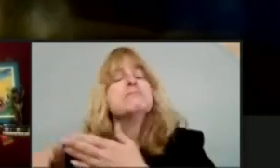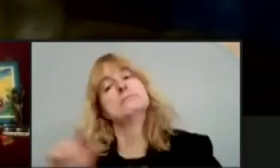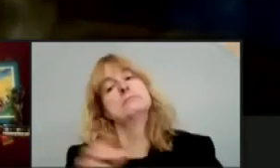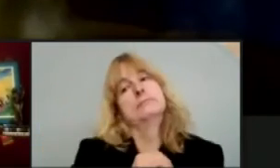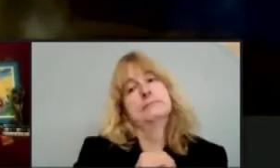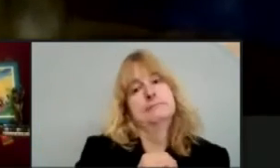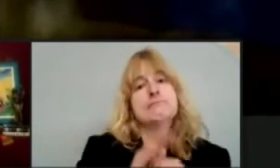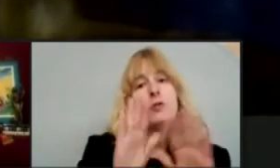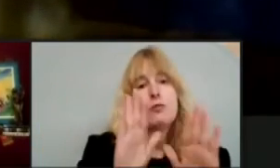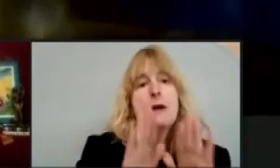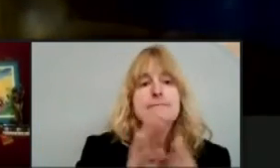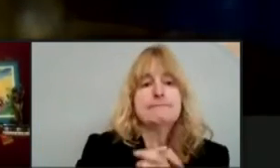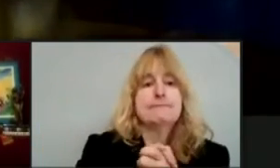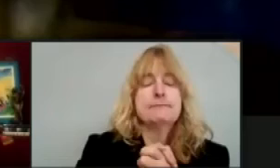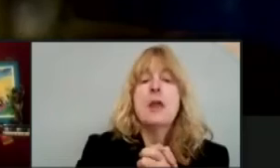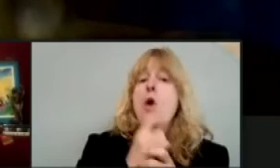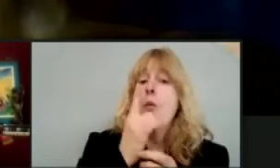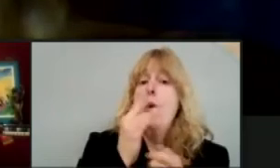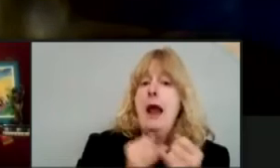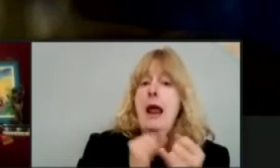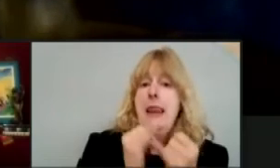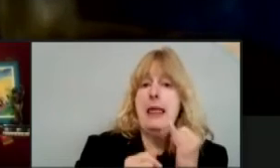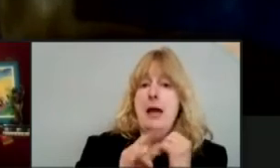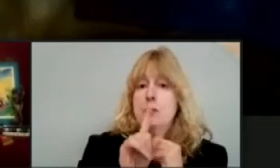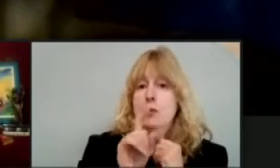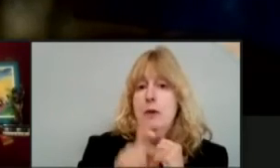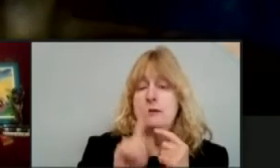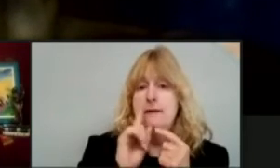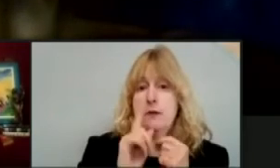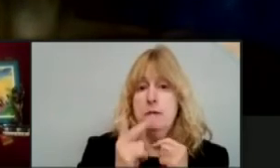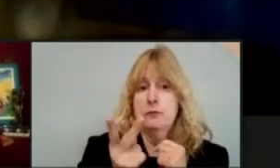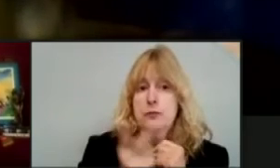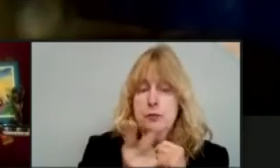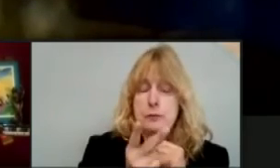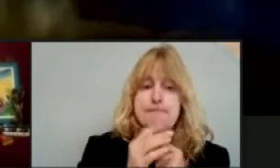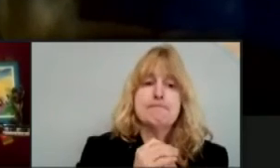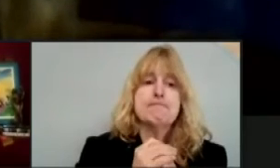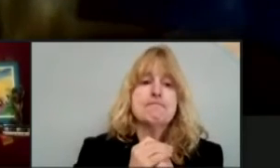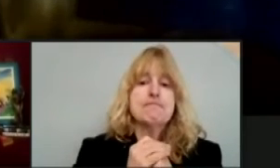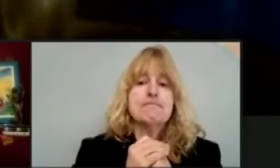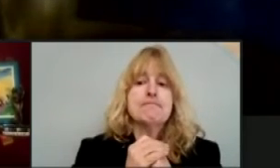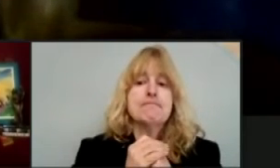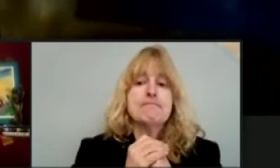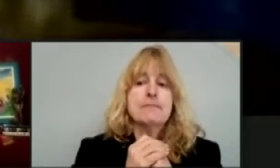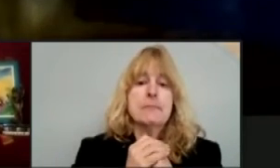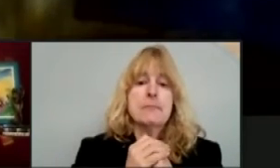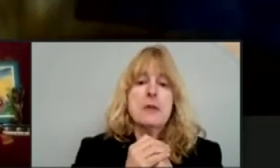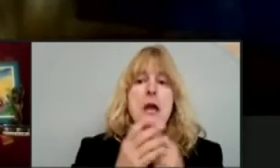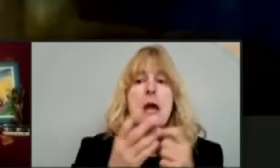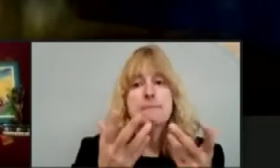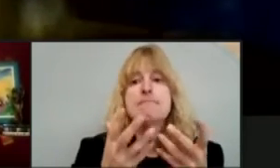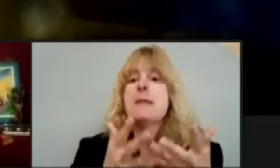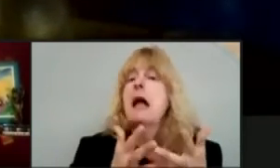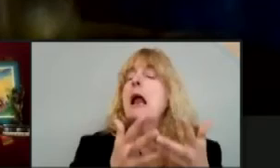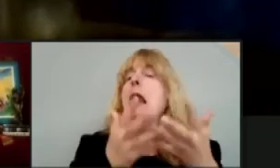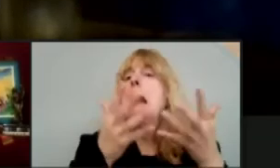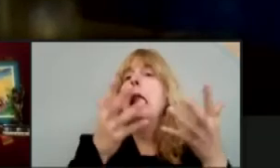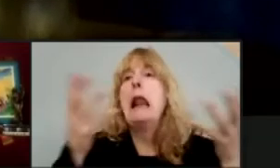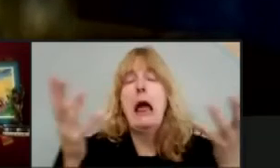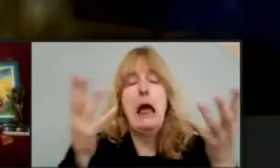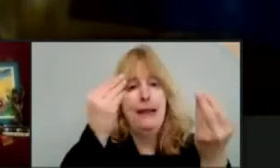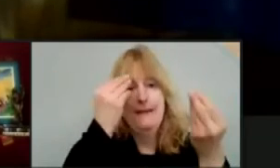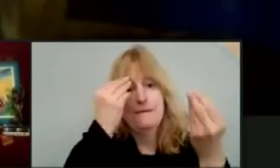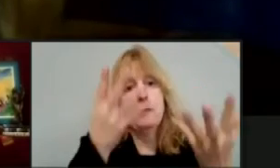last question that I want to pose to both of you, and part of this is, there is a lot of